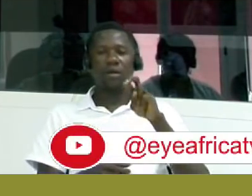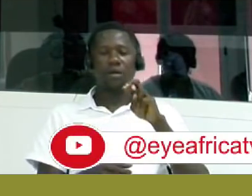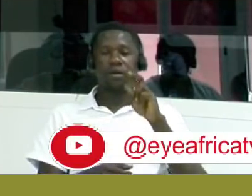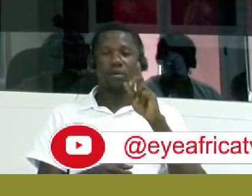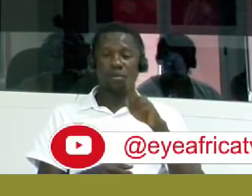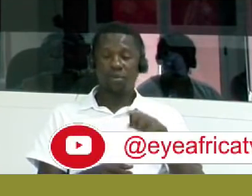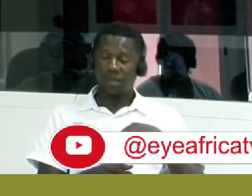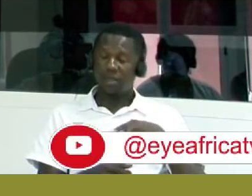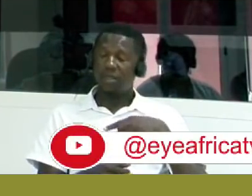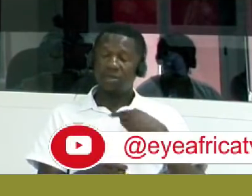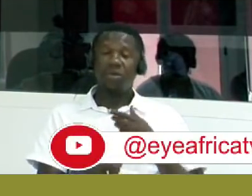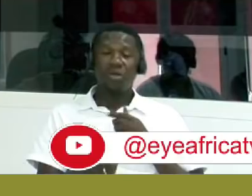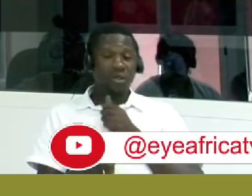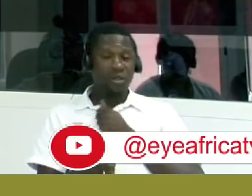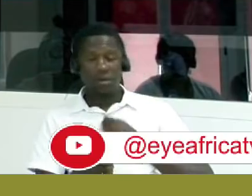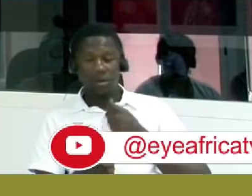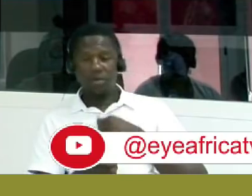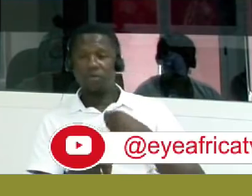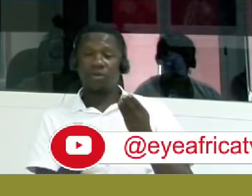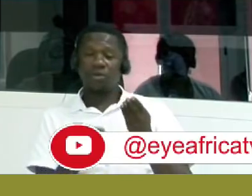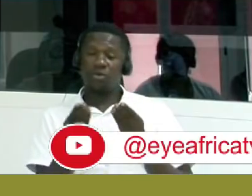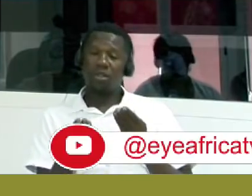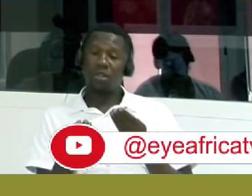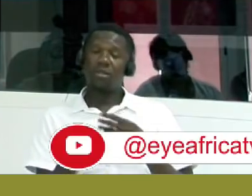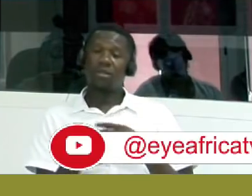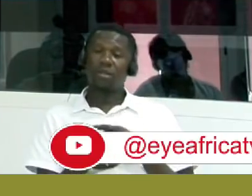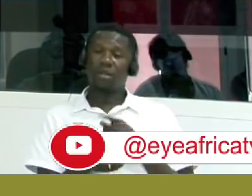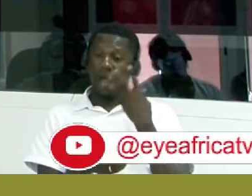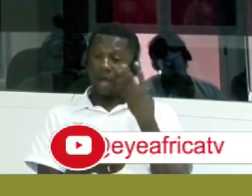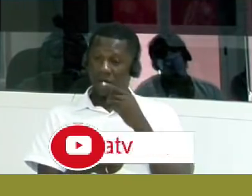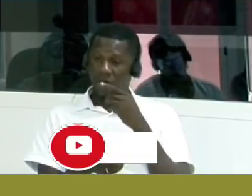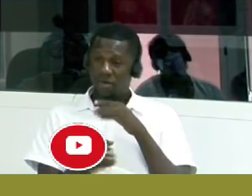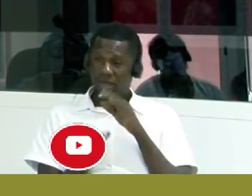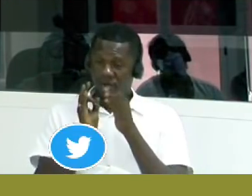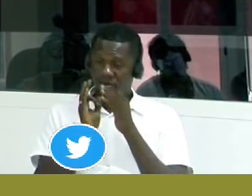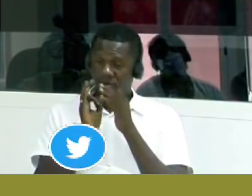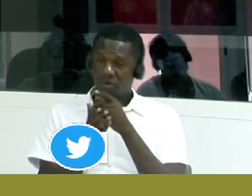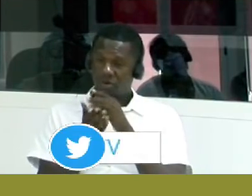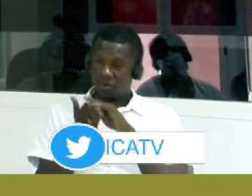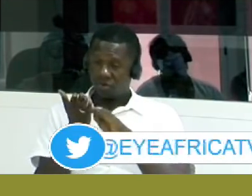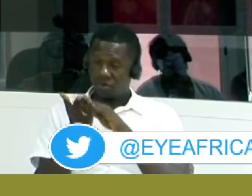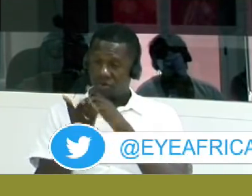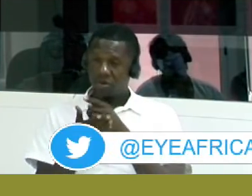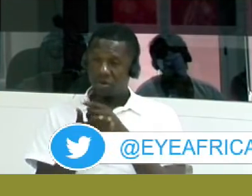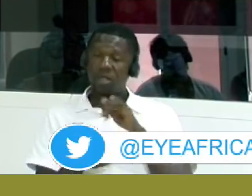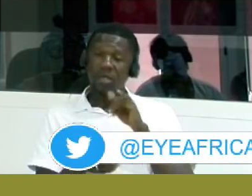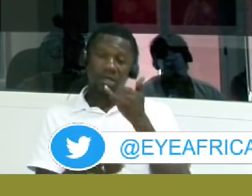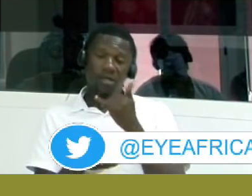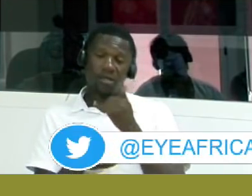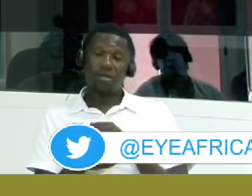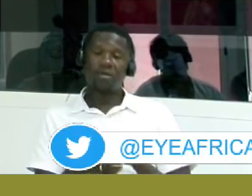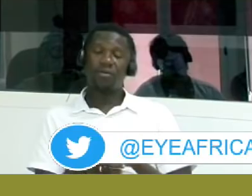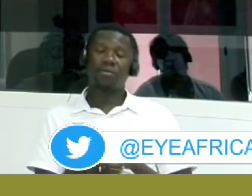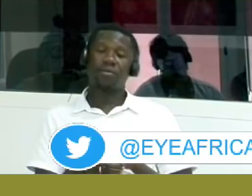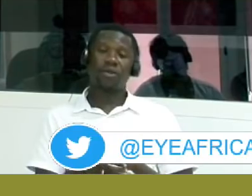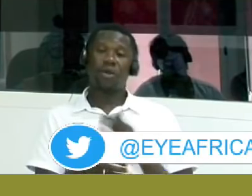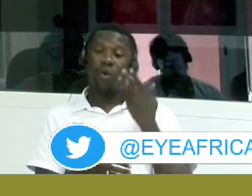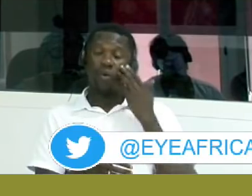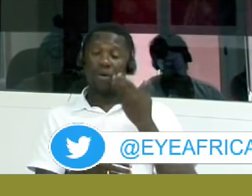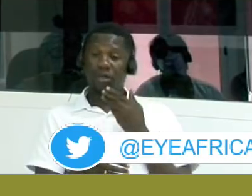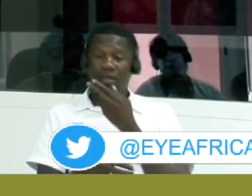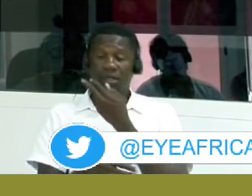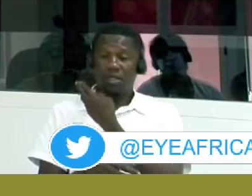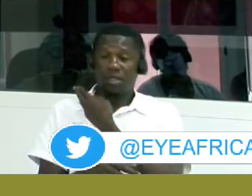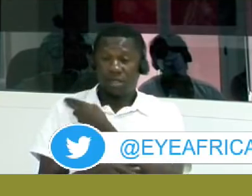perceived? Of course. Okay. And? When I was relieved of my duties, the very day, I'm sorry to